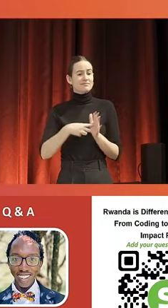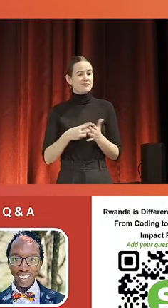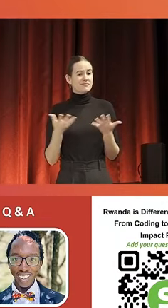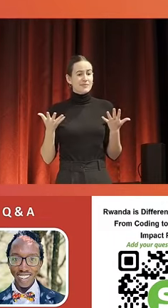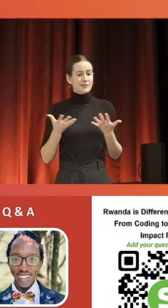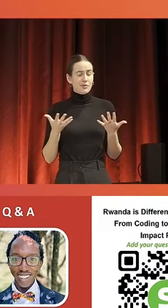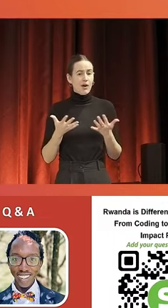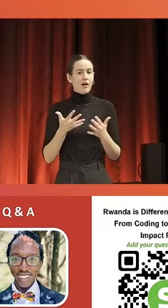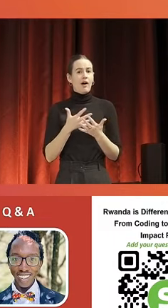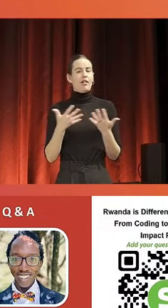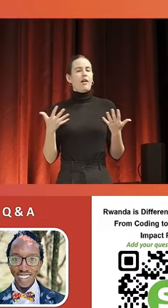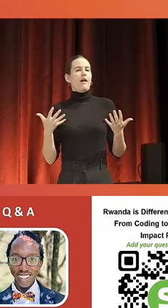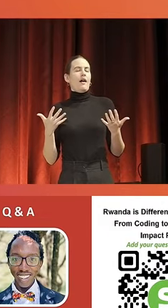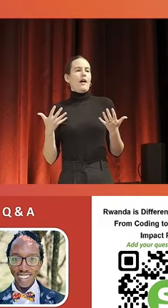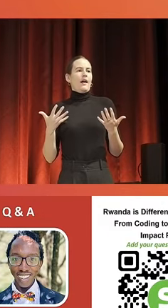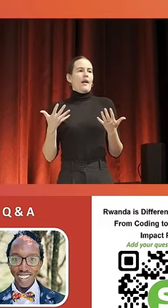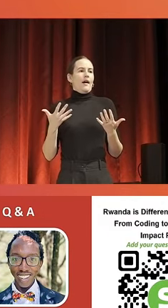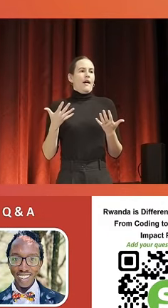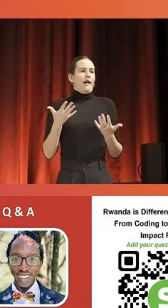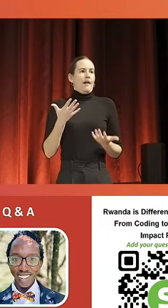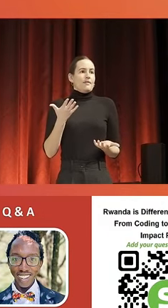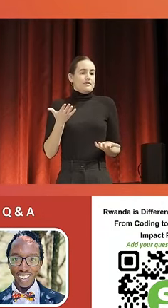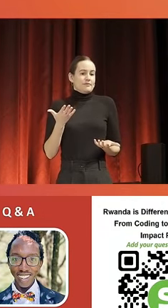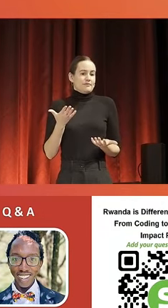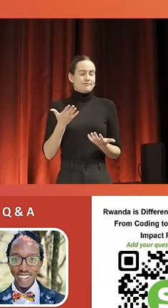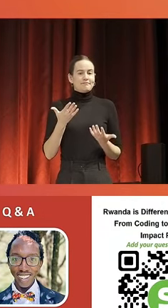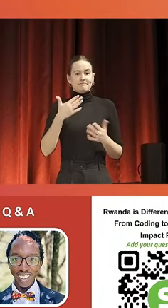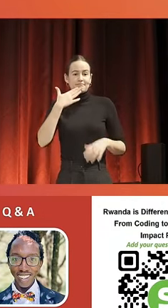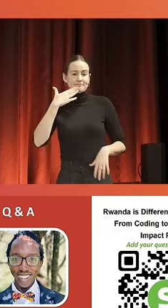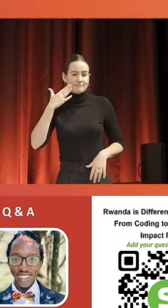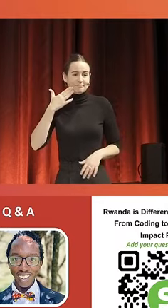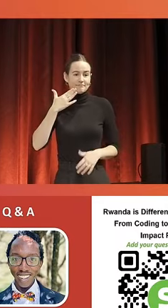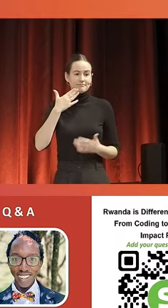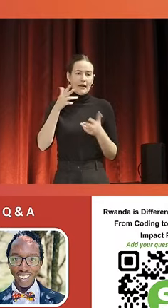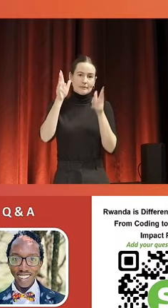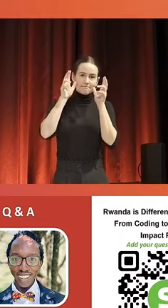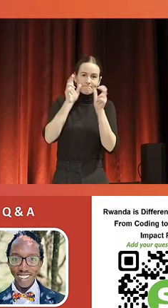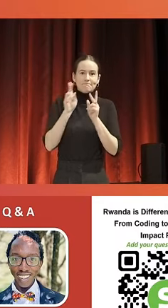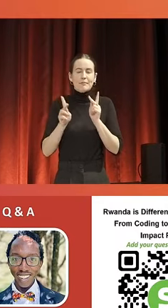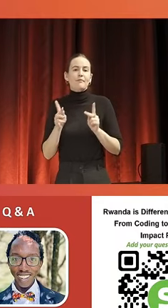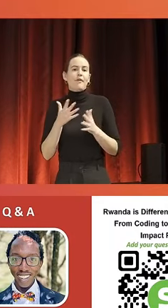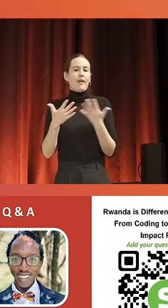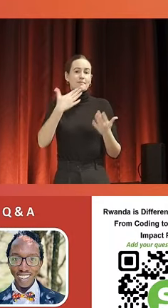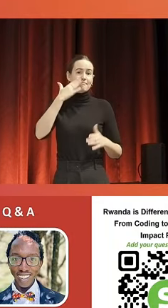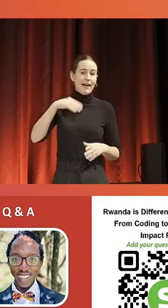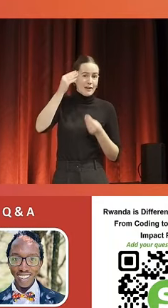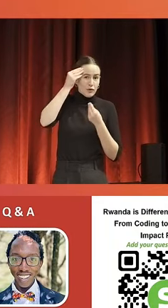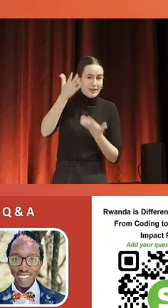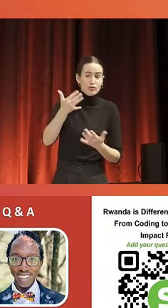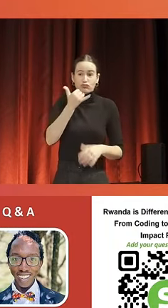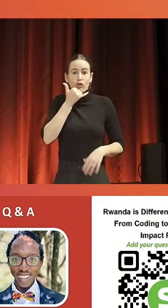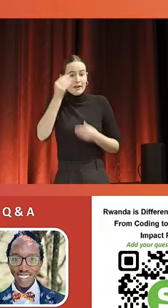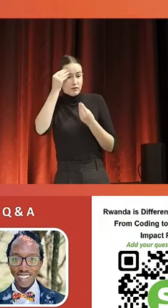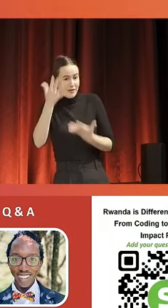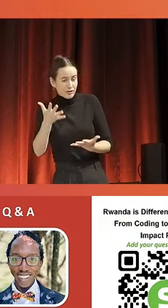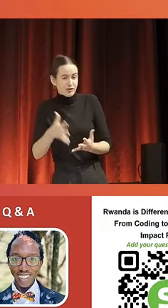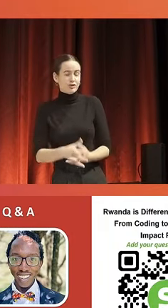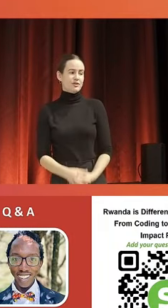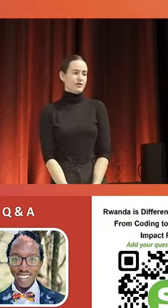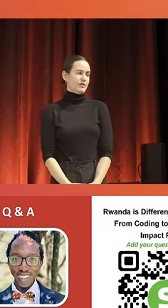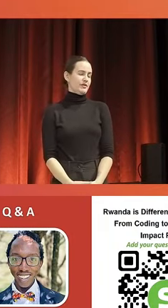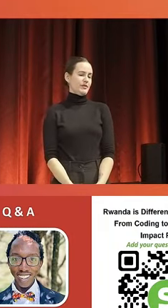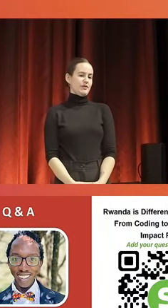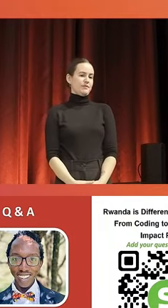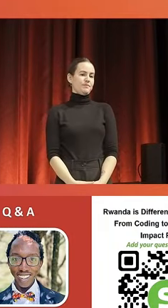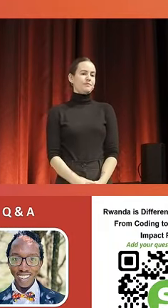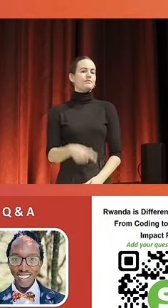of bad actors that have come in. I'll share an example. I was in Kinshasa. I was in